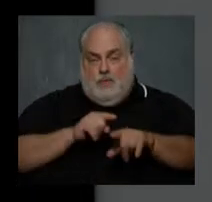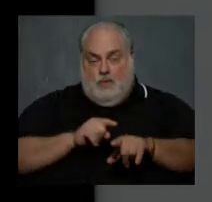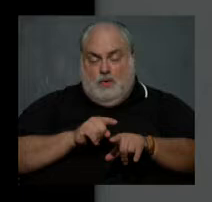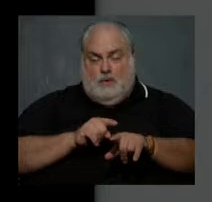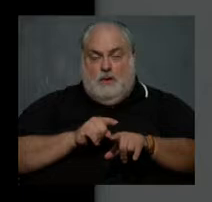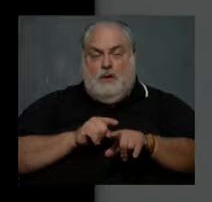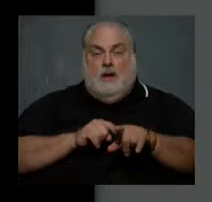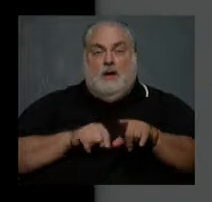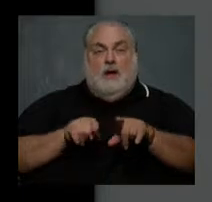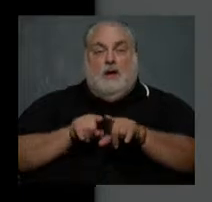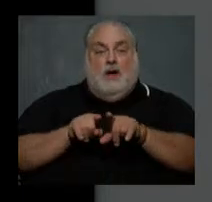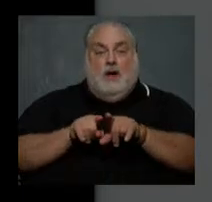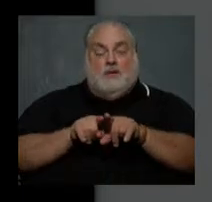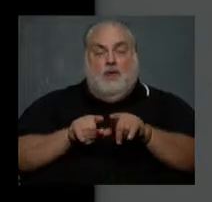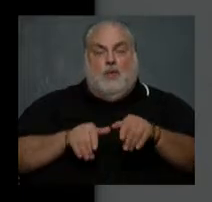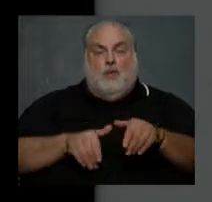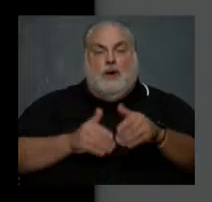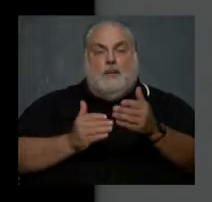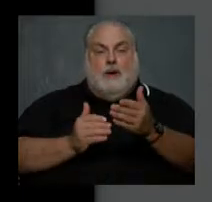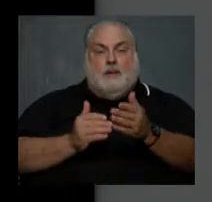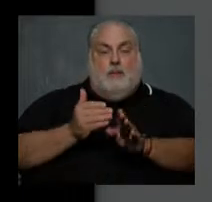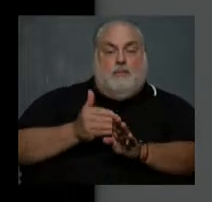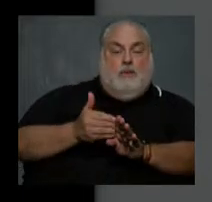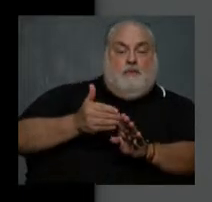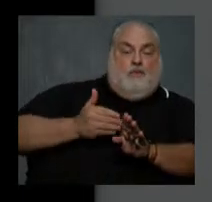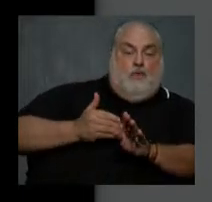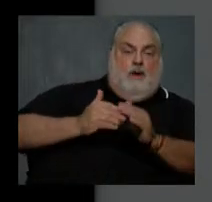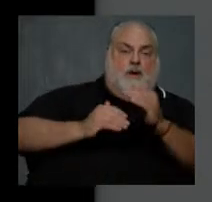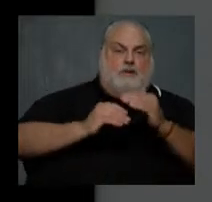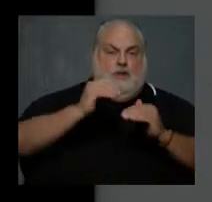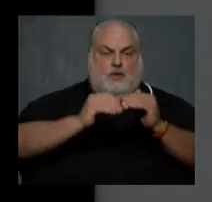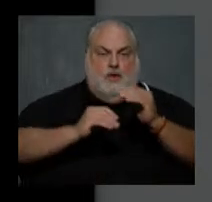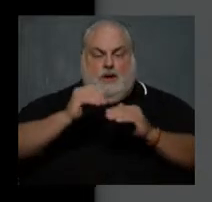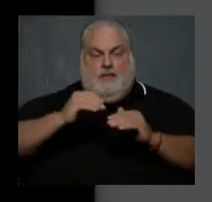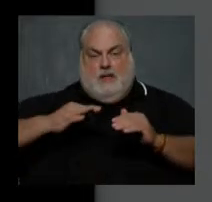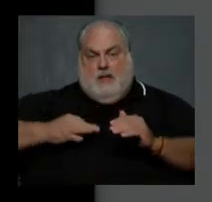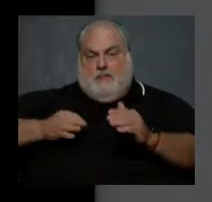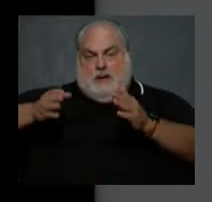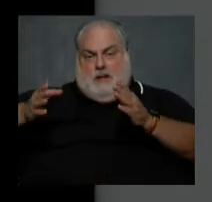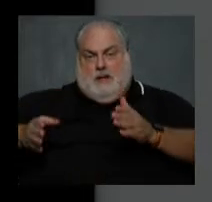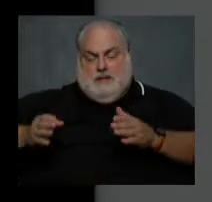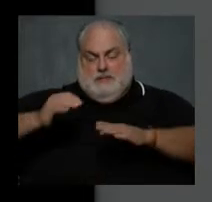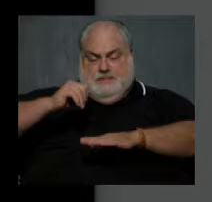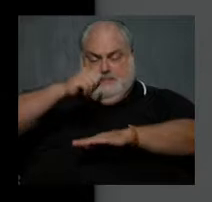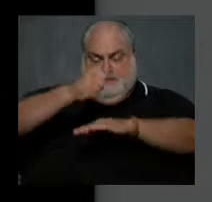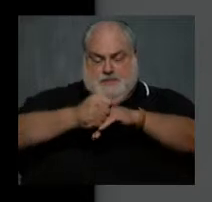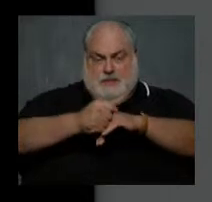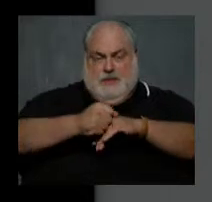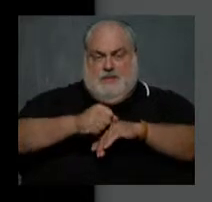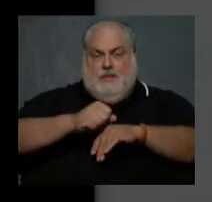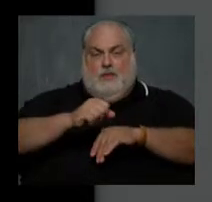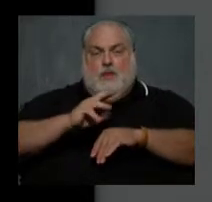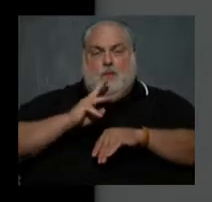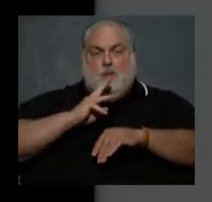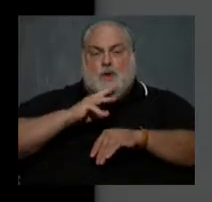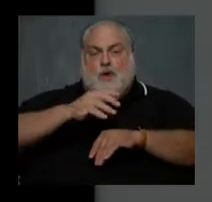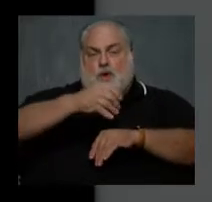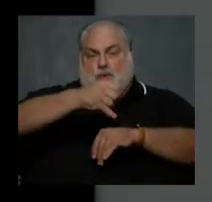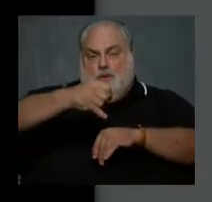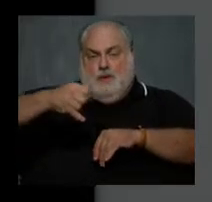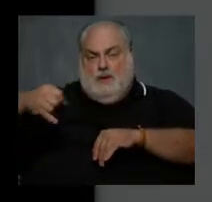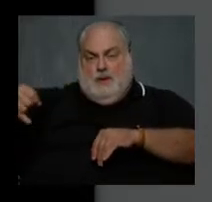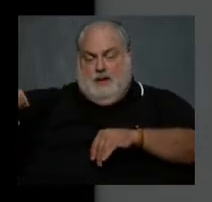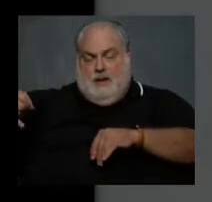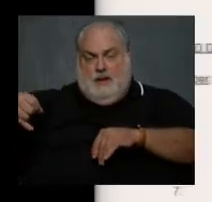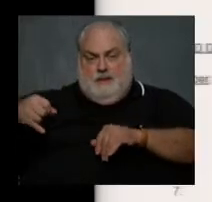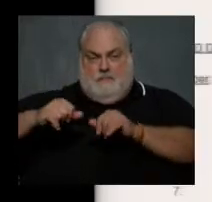agenda staff report. Staff recommends prior to construction, the applicant stake and fence the drip line of the 2 trees which are proposed to be maintained.